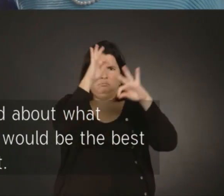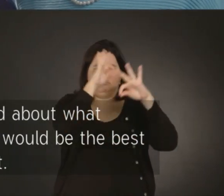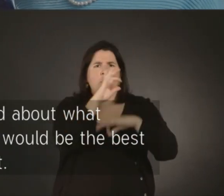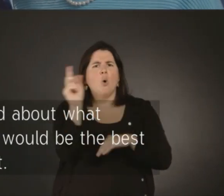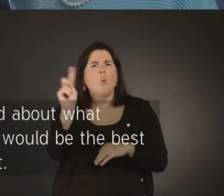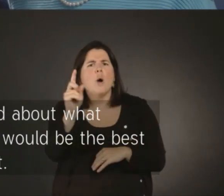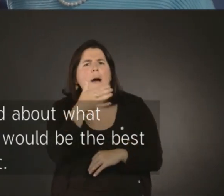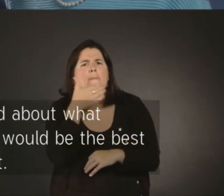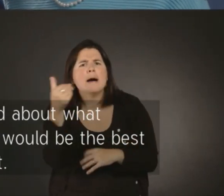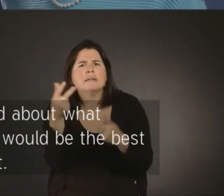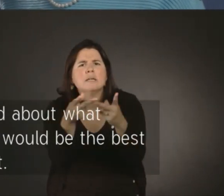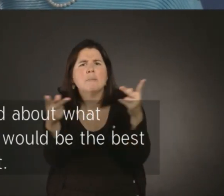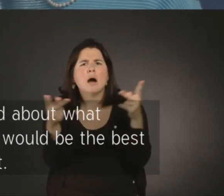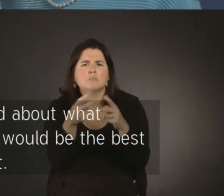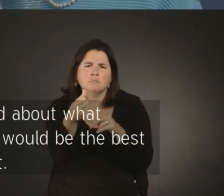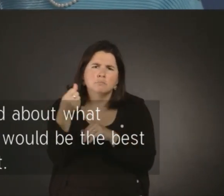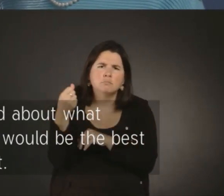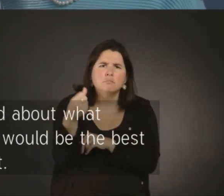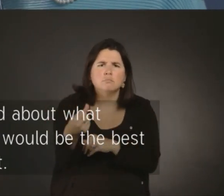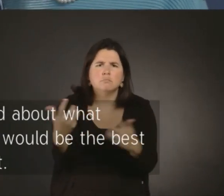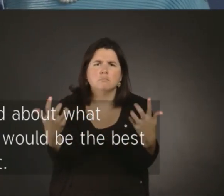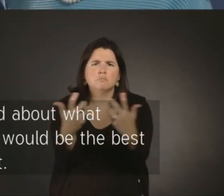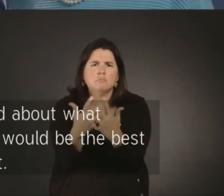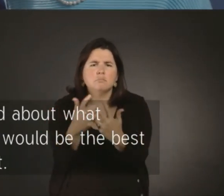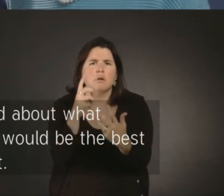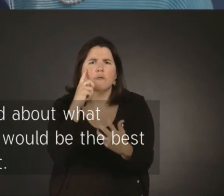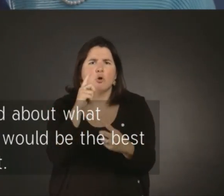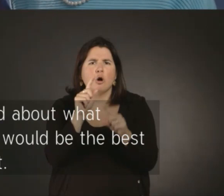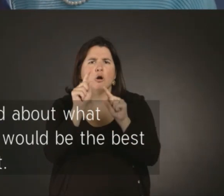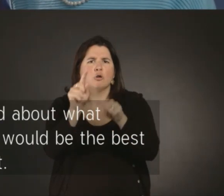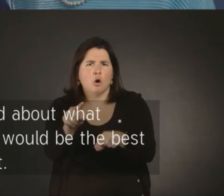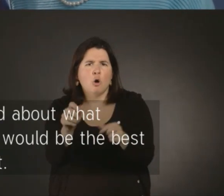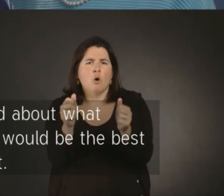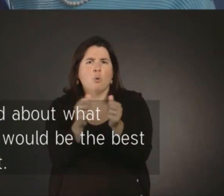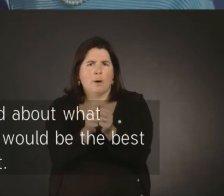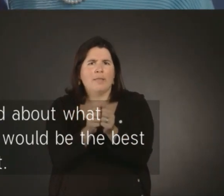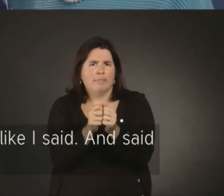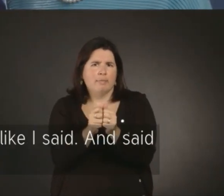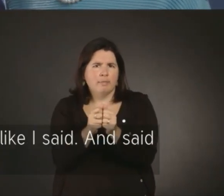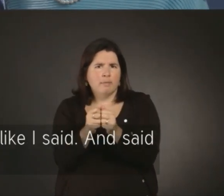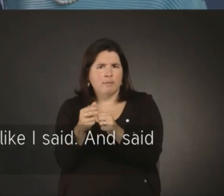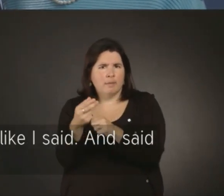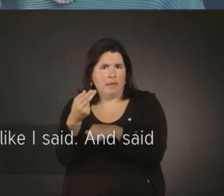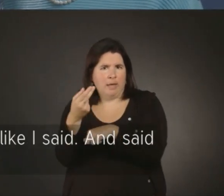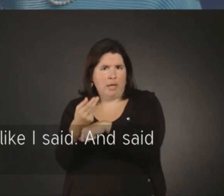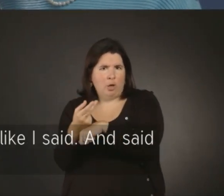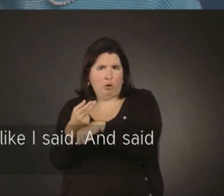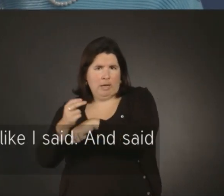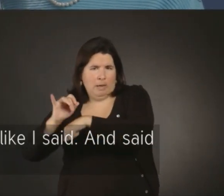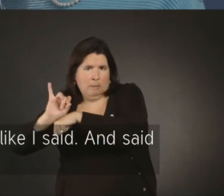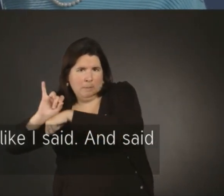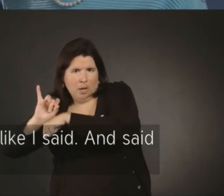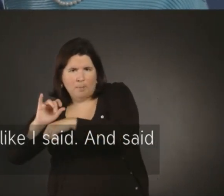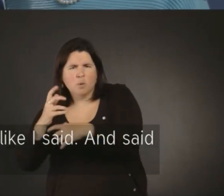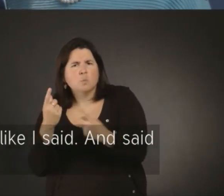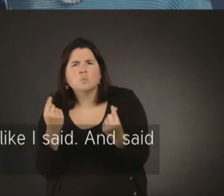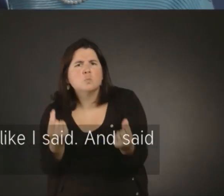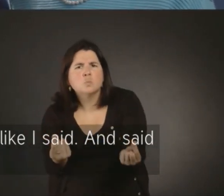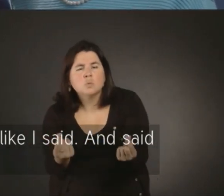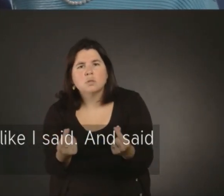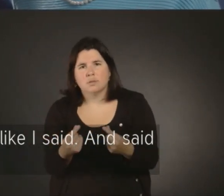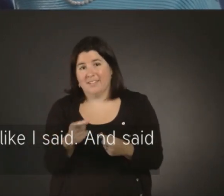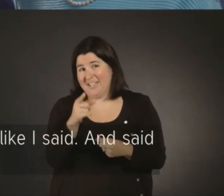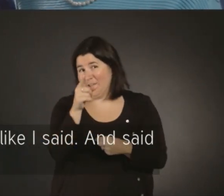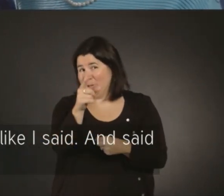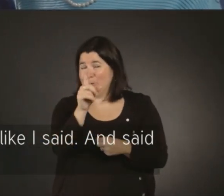Where would be the best place for her to go, having a hearing impairment? And by George,